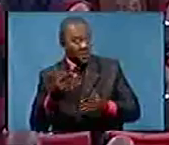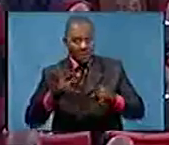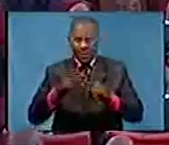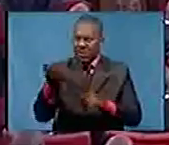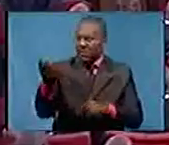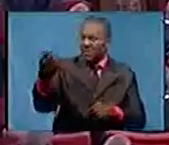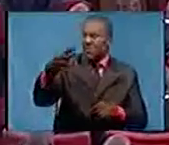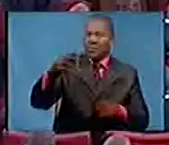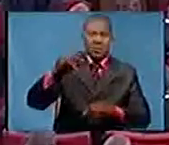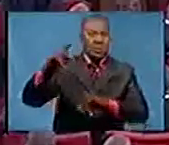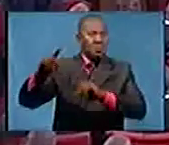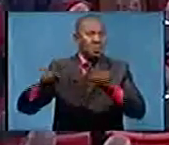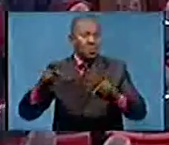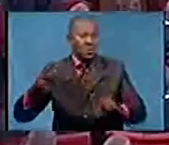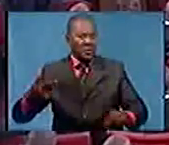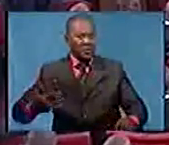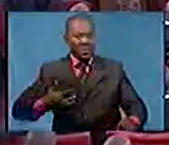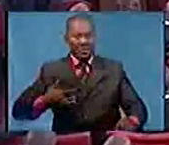can take it away.